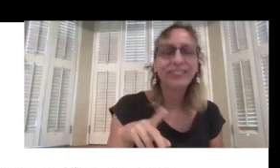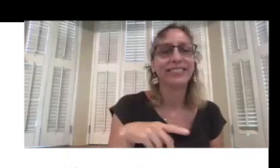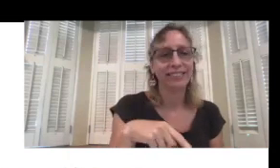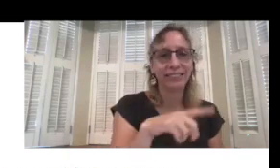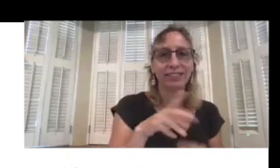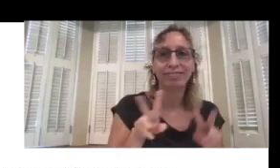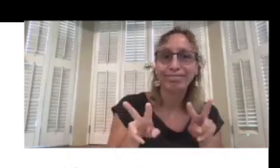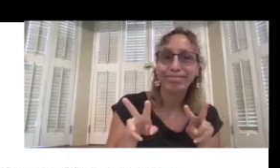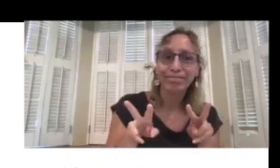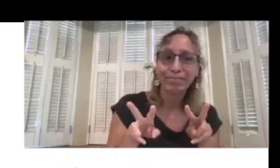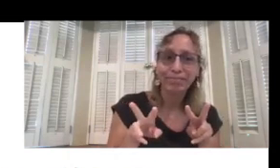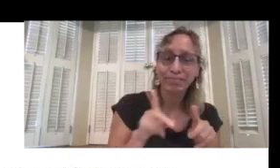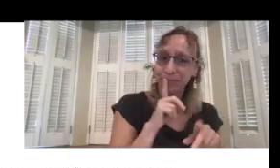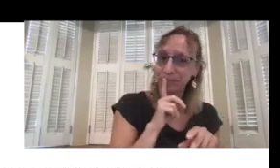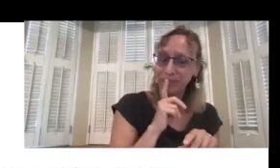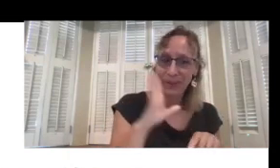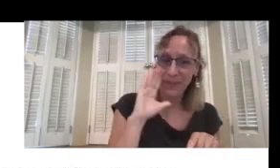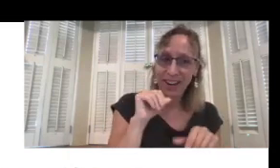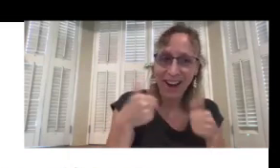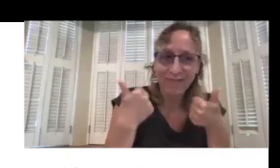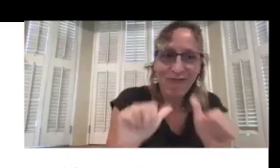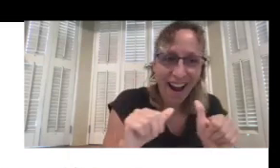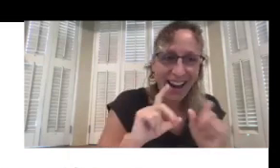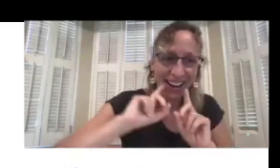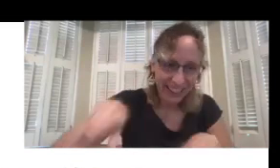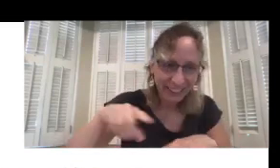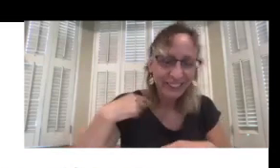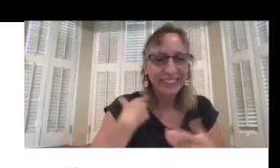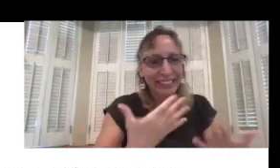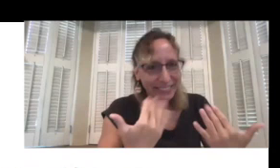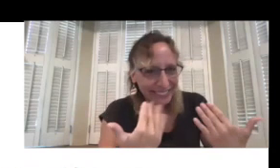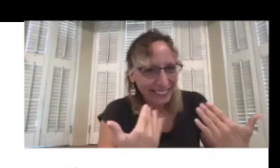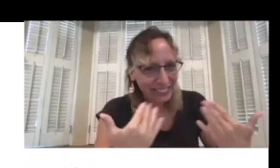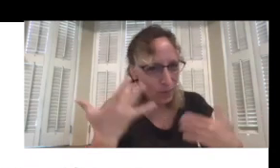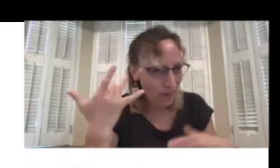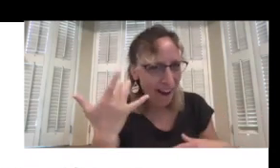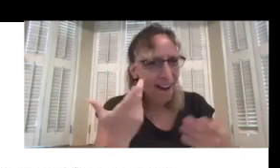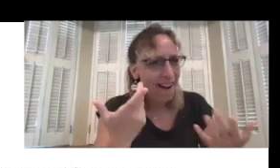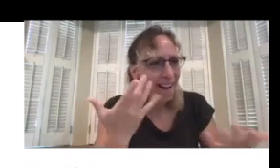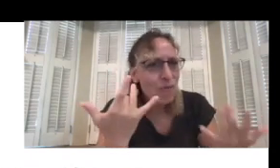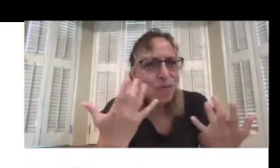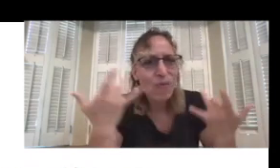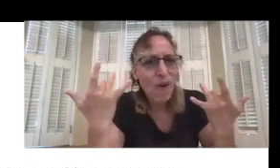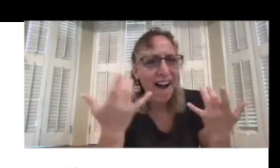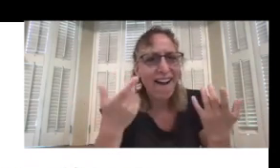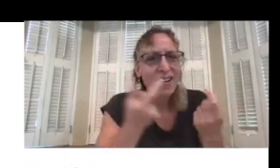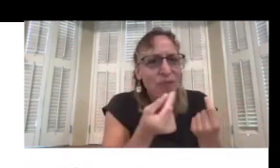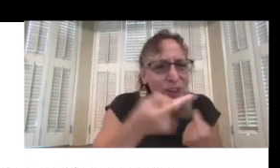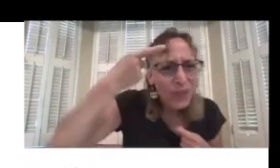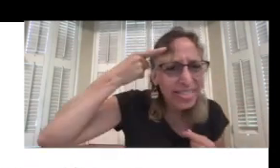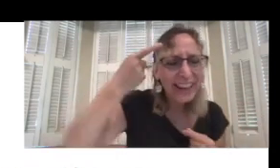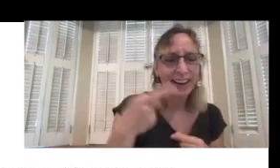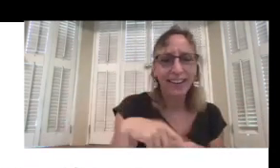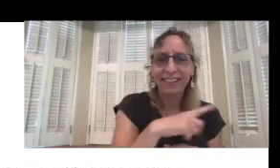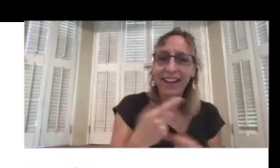them a question that they needed to answer why or what, many of the students didn't even try to answer